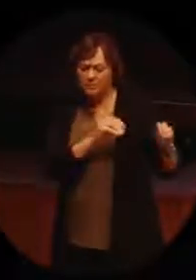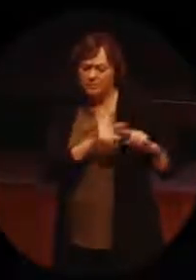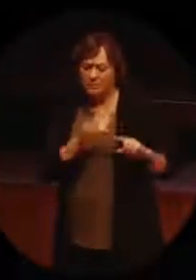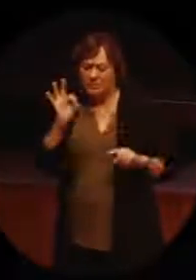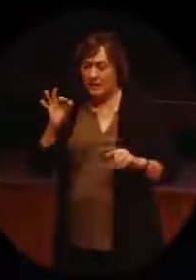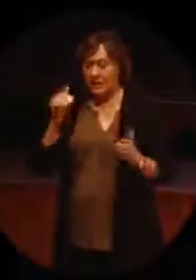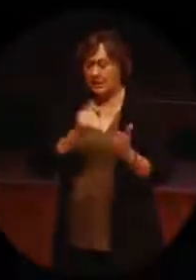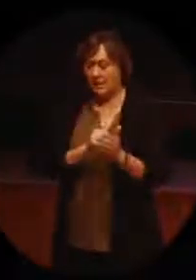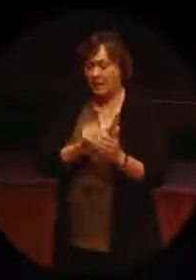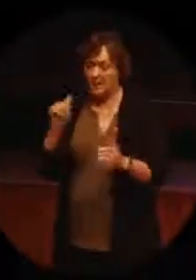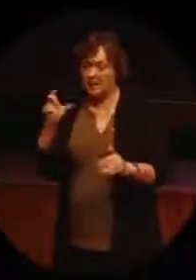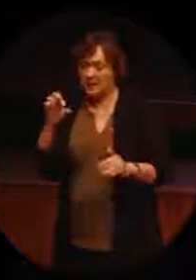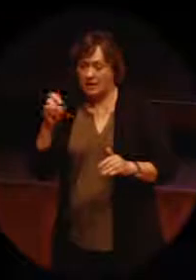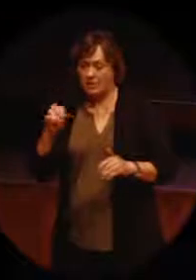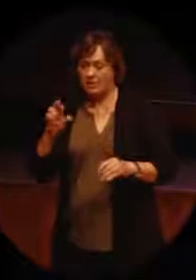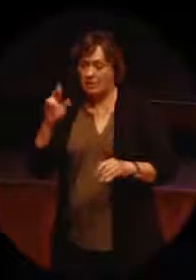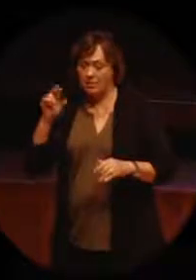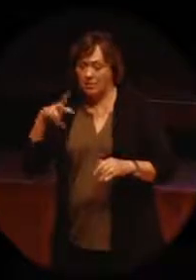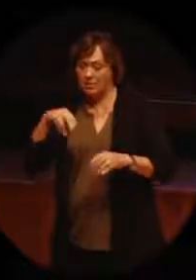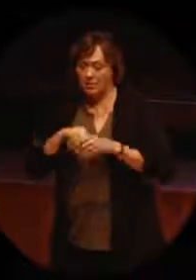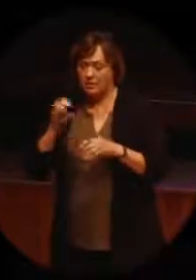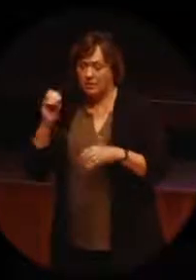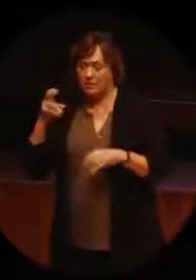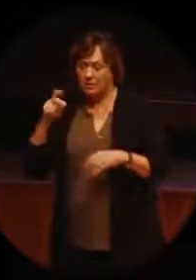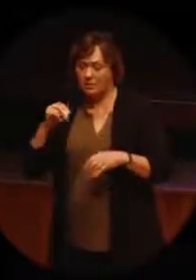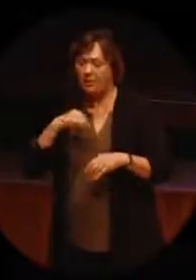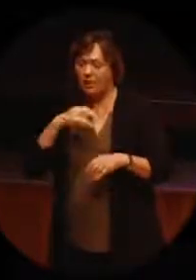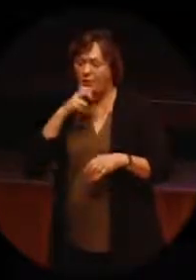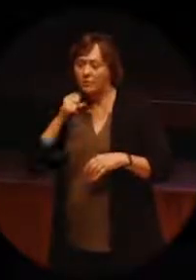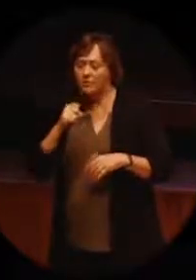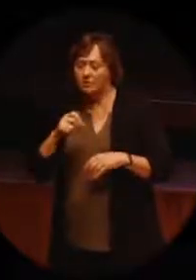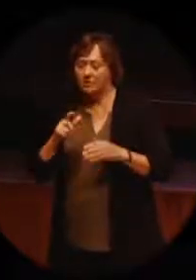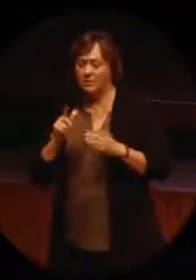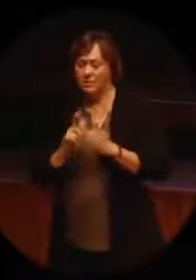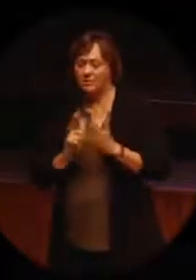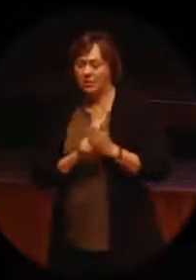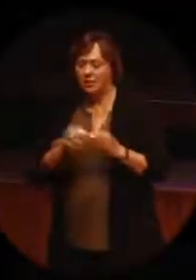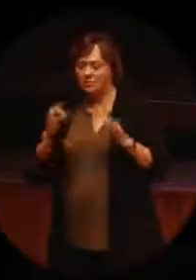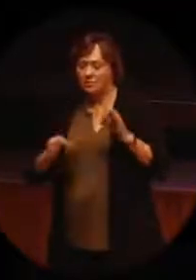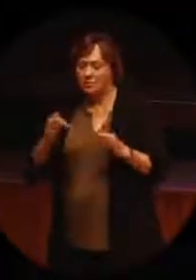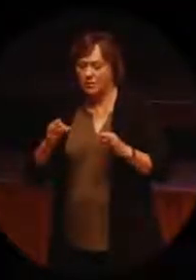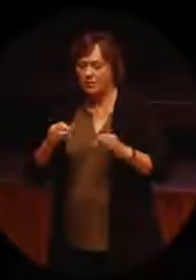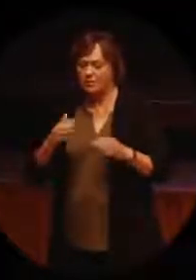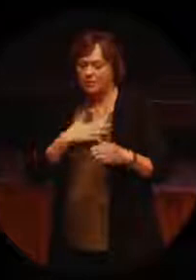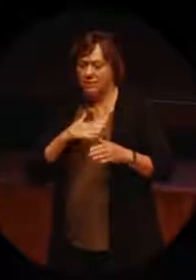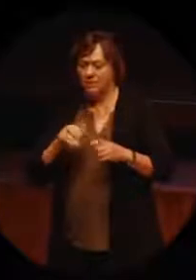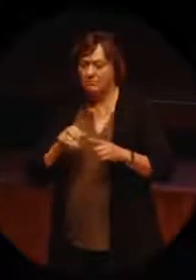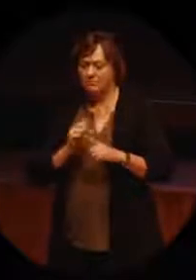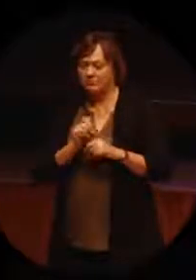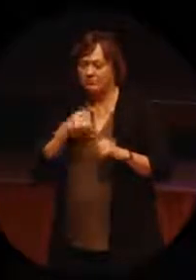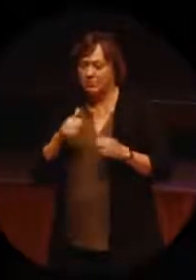to move to a 9,000-acre ranch in eastern Oregon. I was an administrative law judge, and I had basically jurisdiction